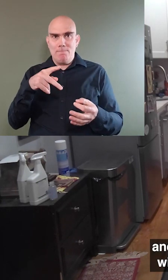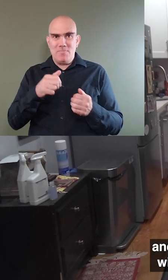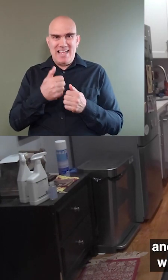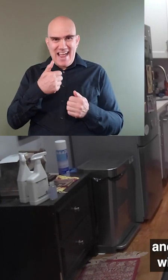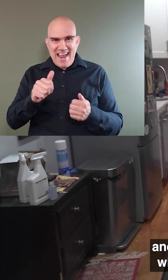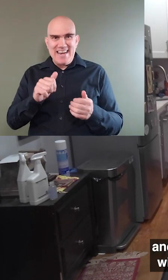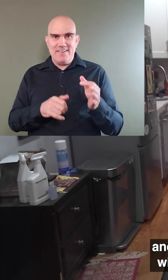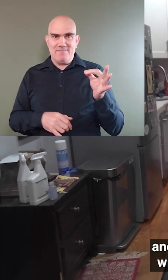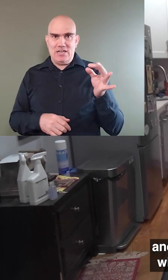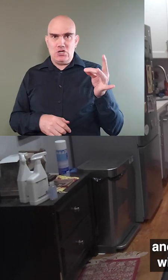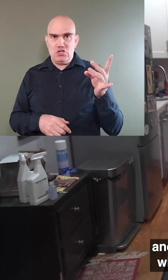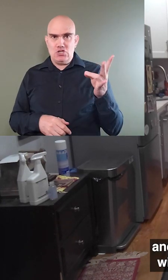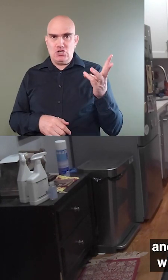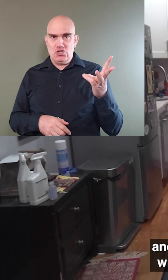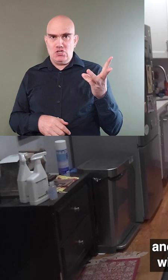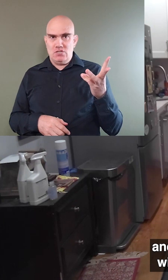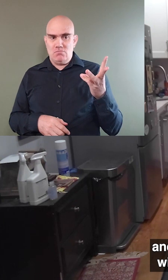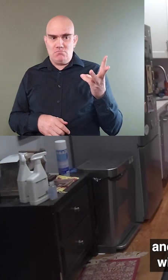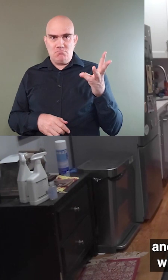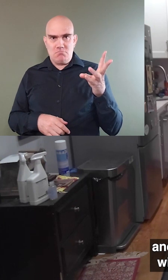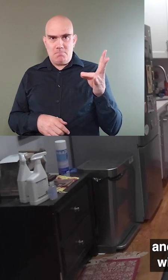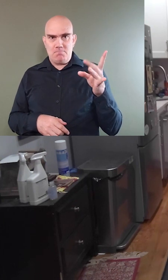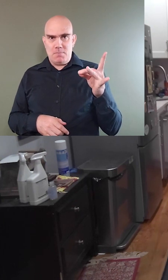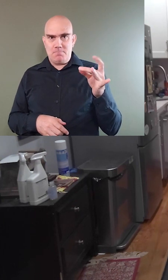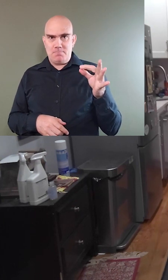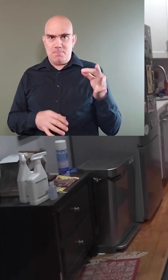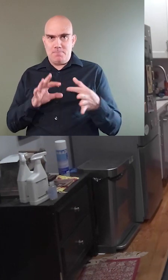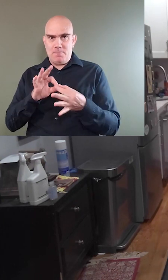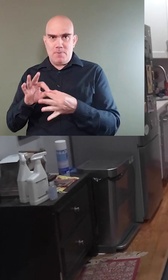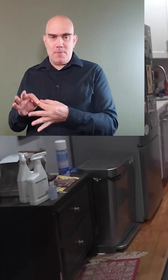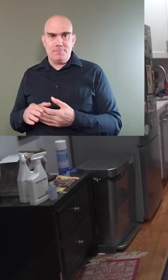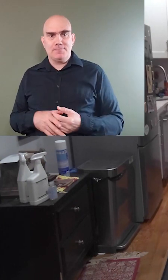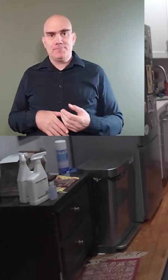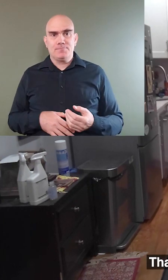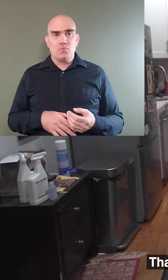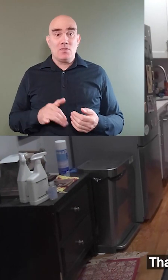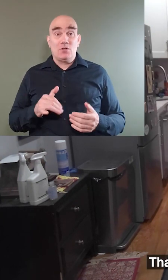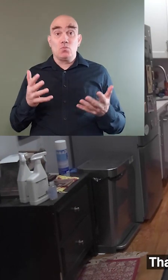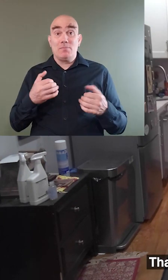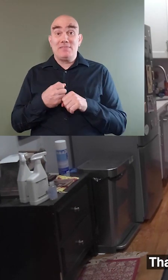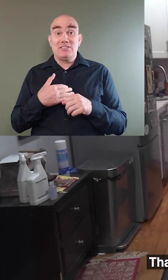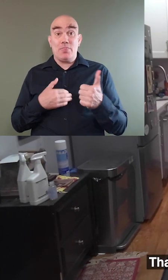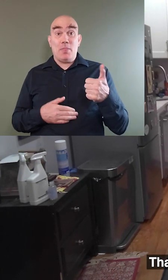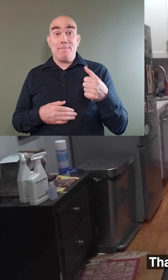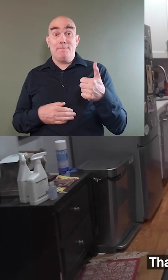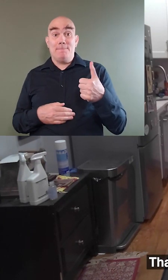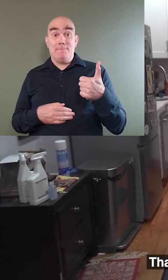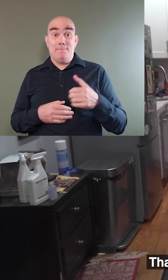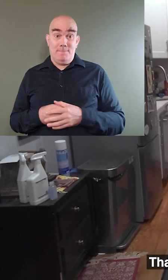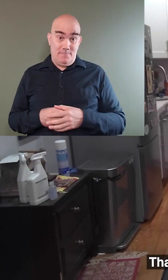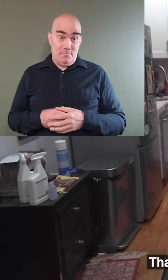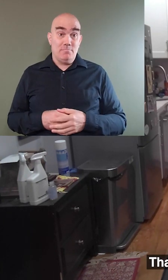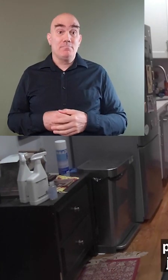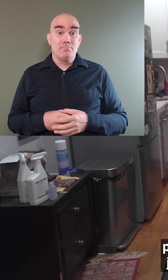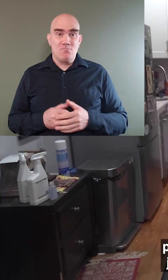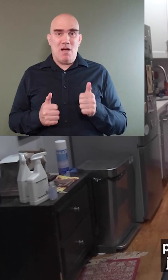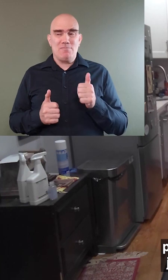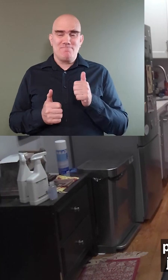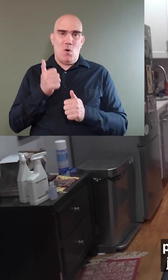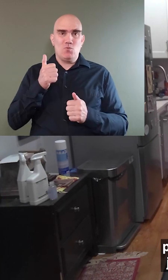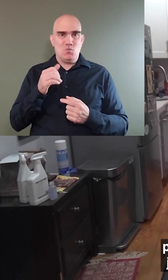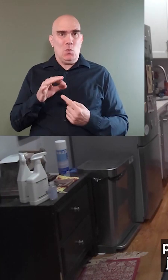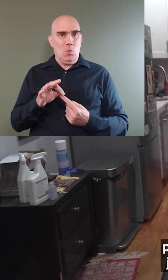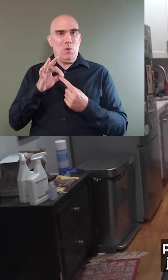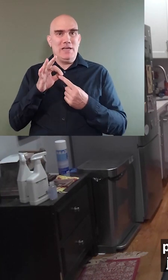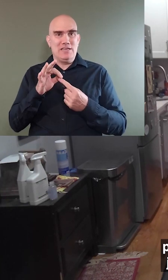grip with any of my 4 fingers. That is what makes our thumb probably the